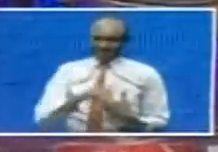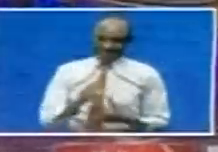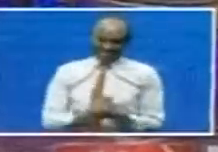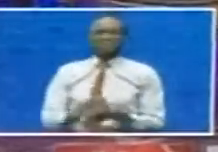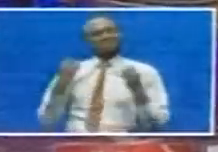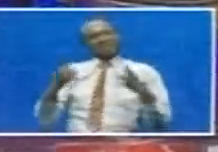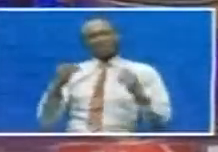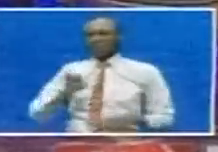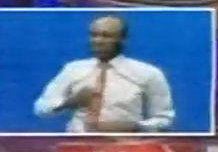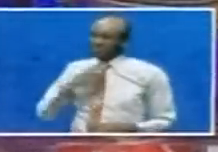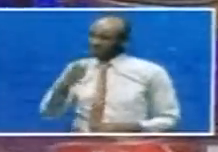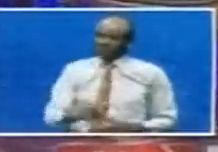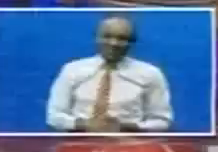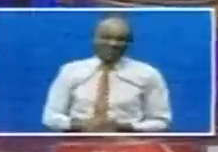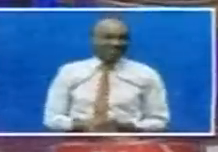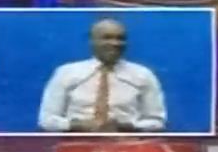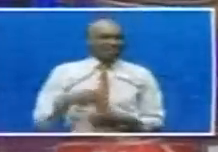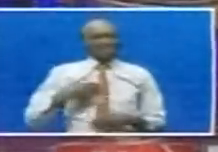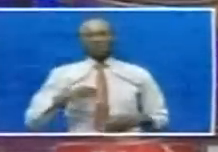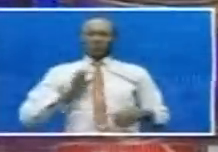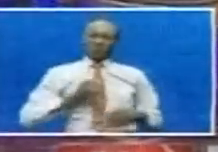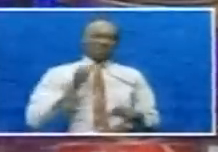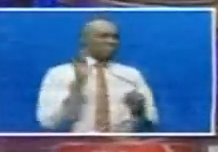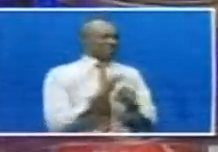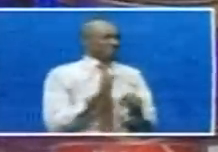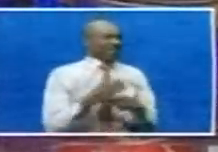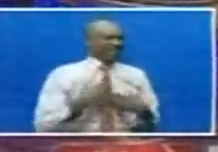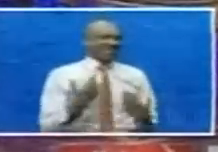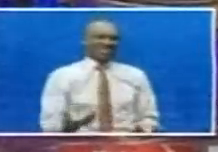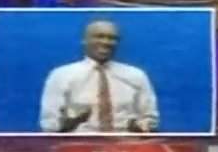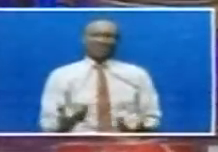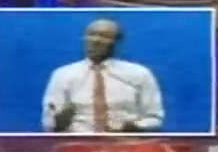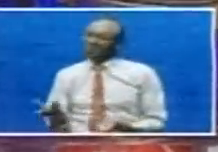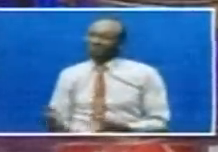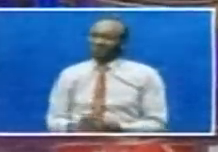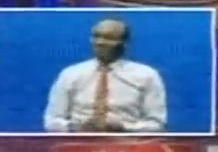have been complaining that I don't have enough women on the shows. Did one you? In particular called